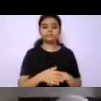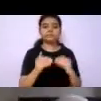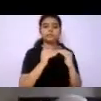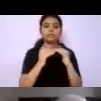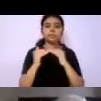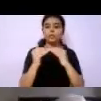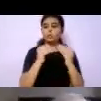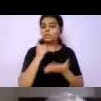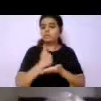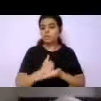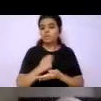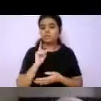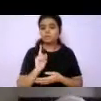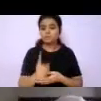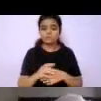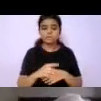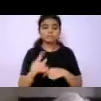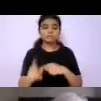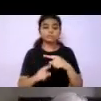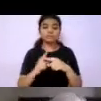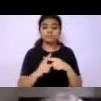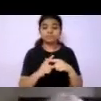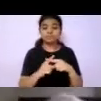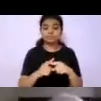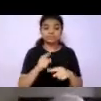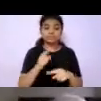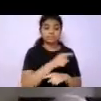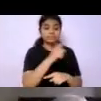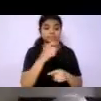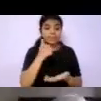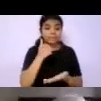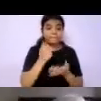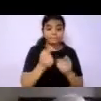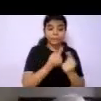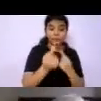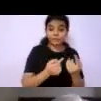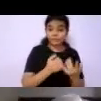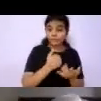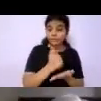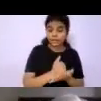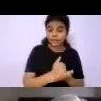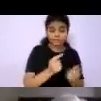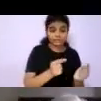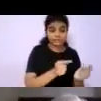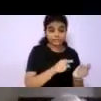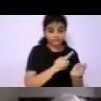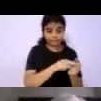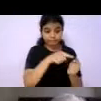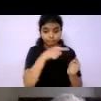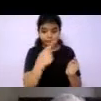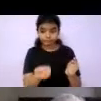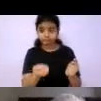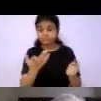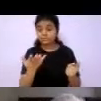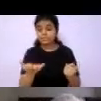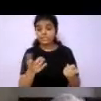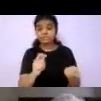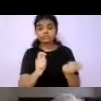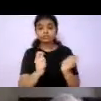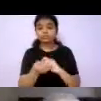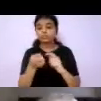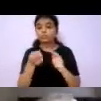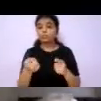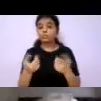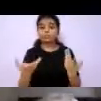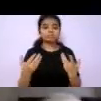rights. And in turn, our inherent dignity as beings who can fashion and pursue our own good